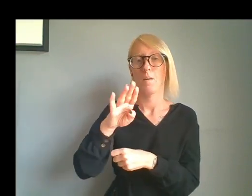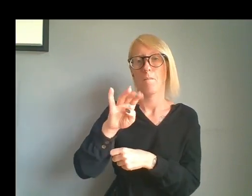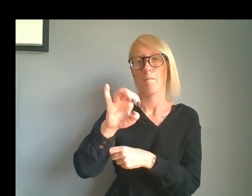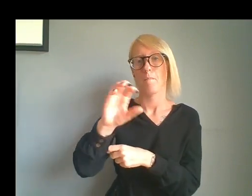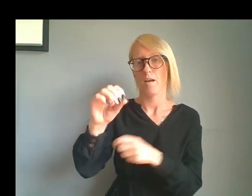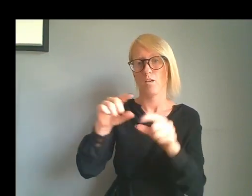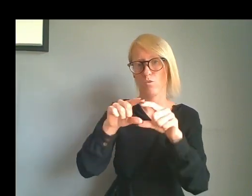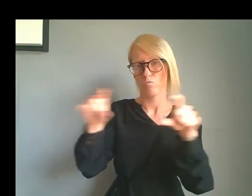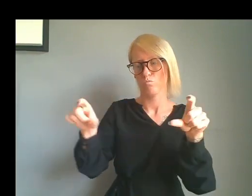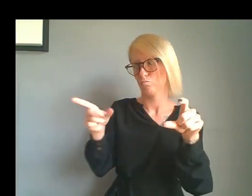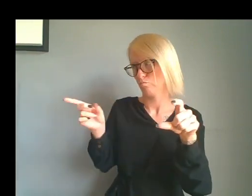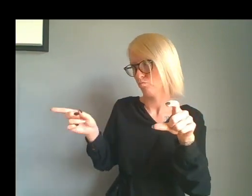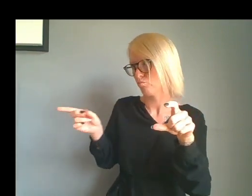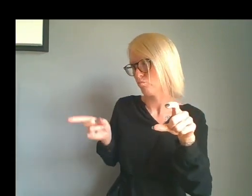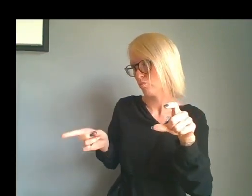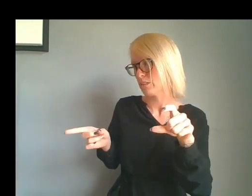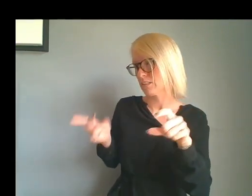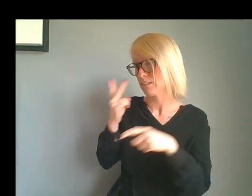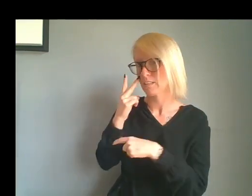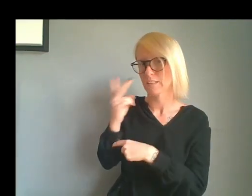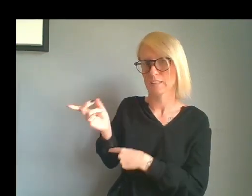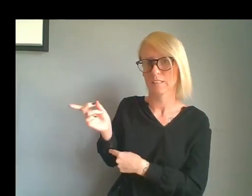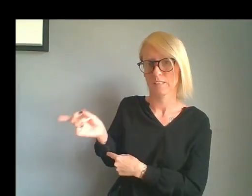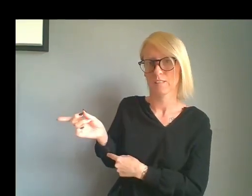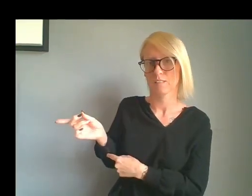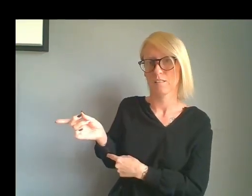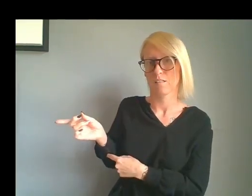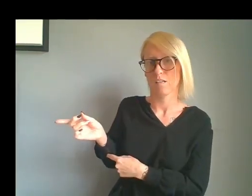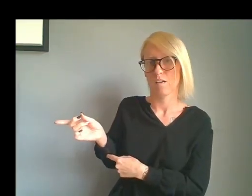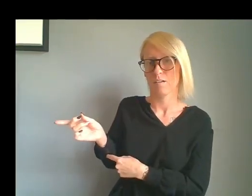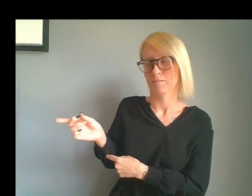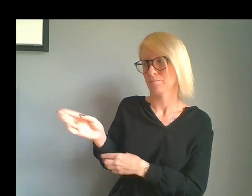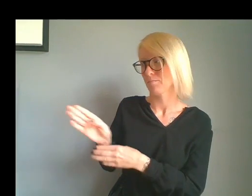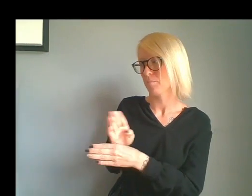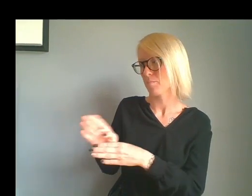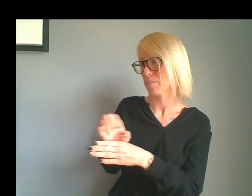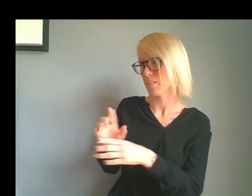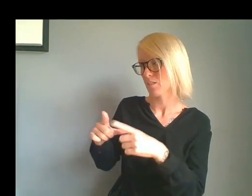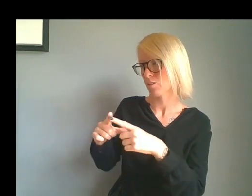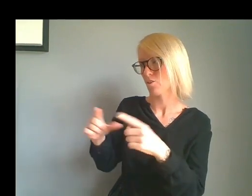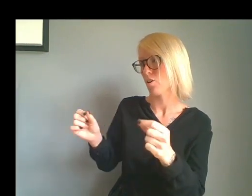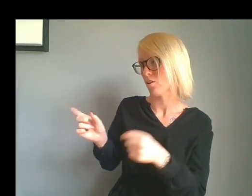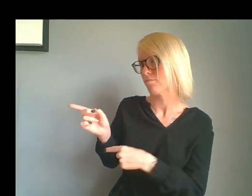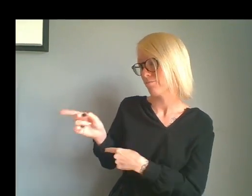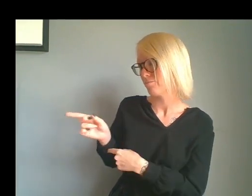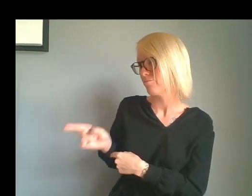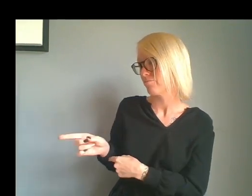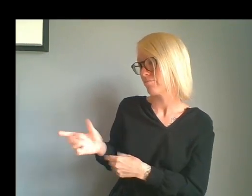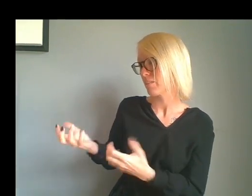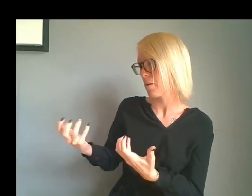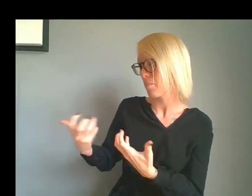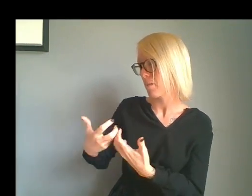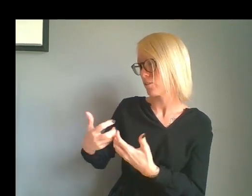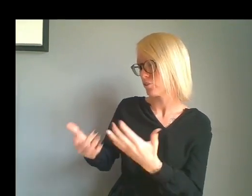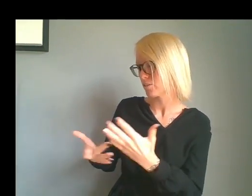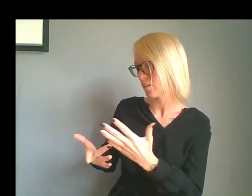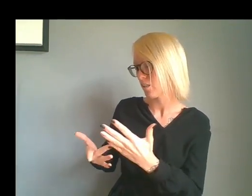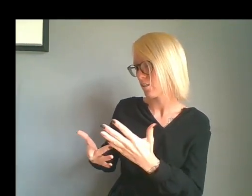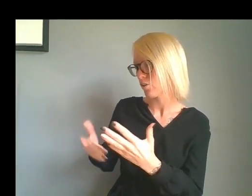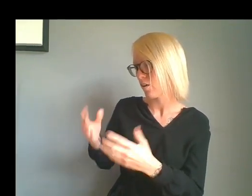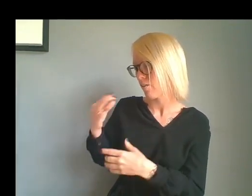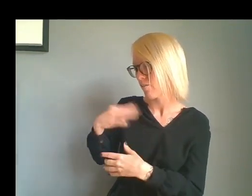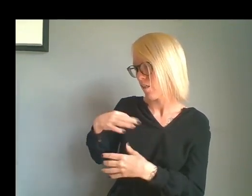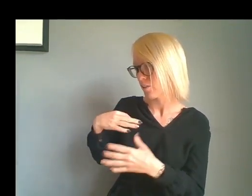up here, scpath.org. Well, that's the business card that I handed out to you. That's the matching technology volunteers